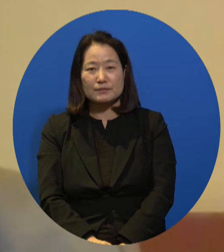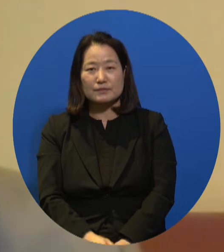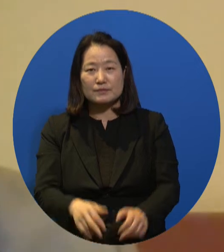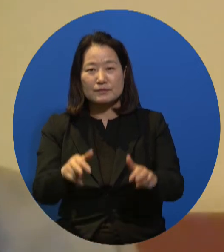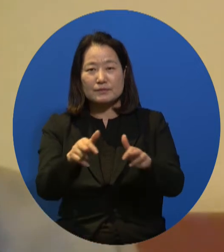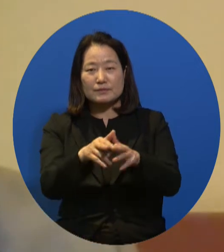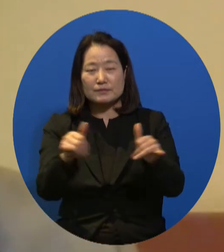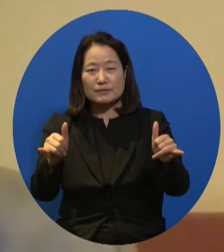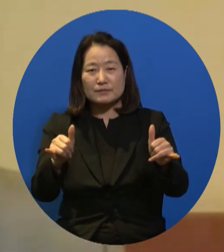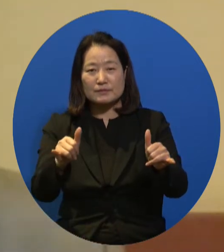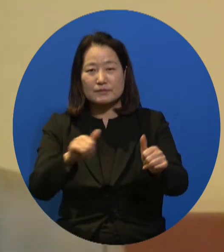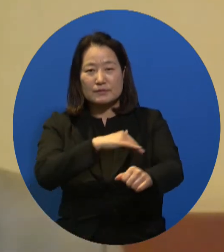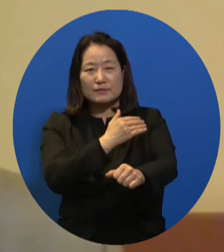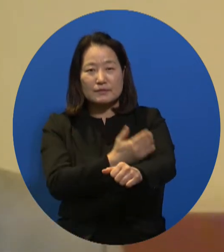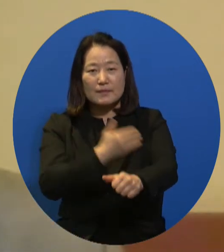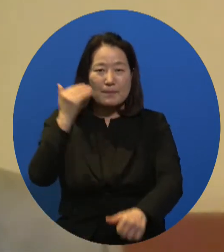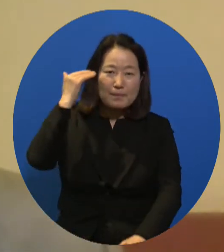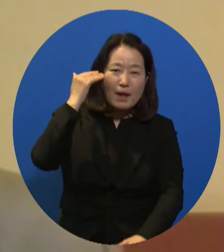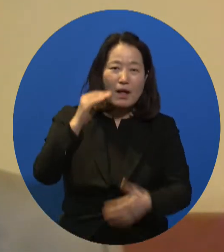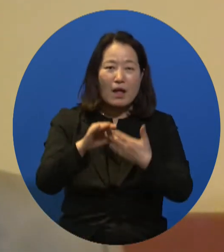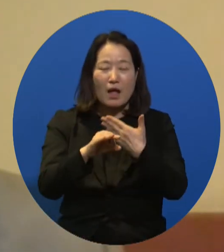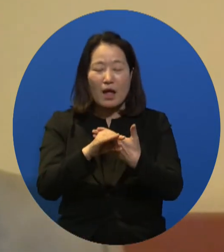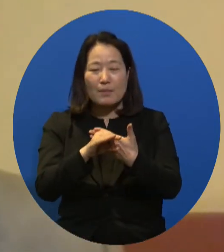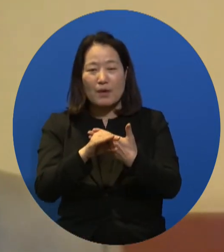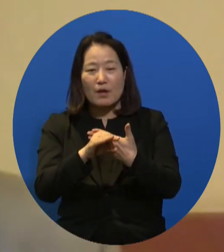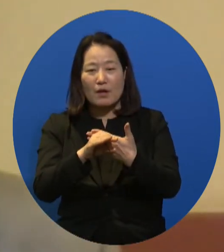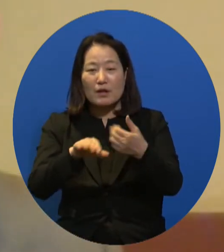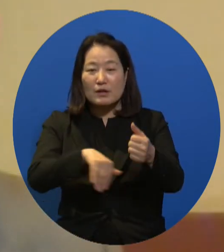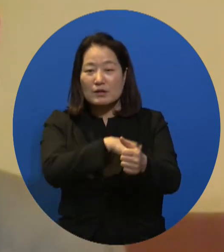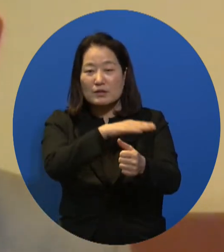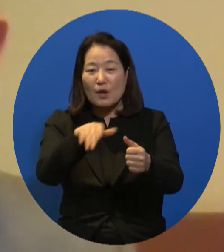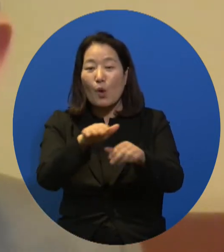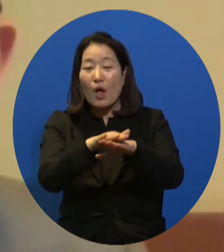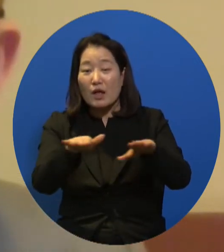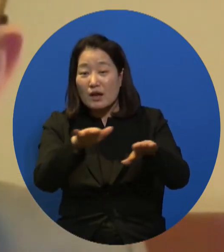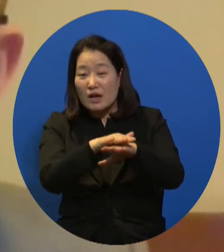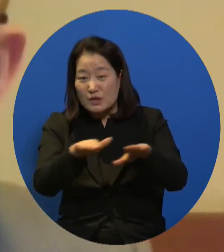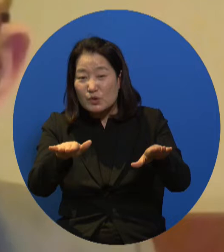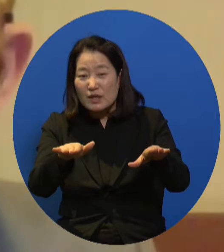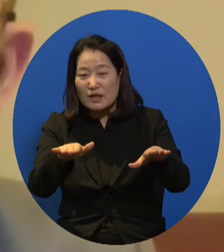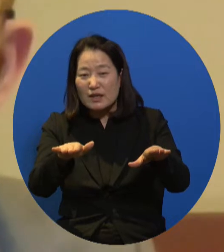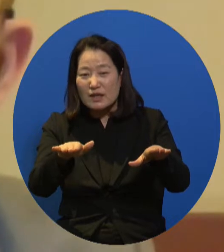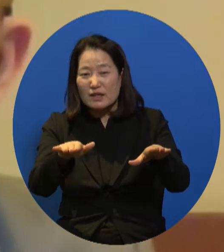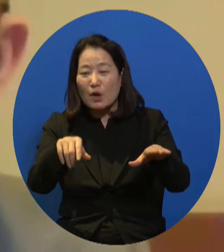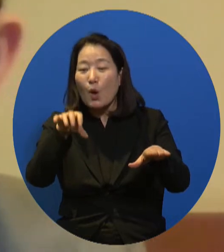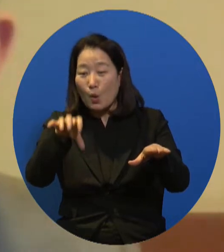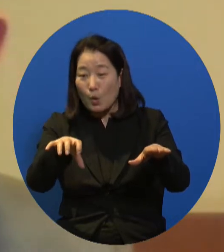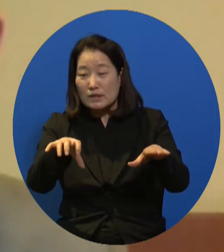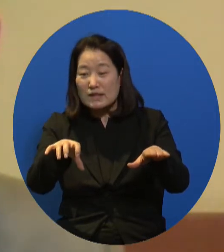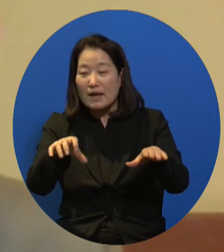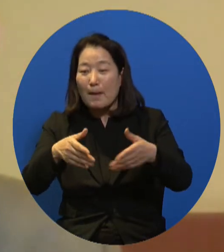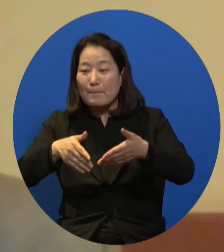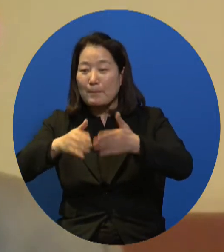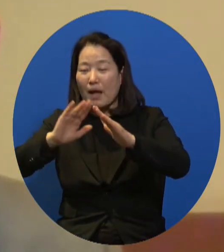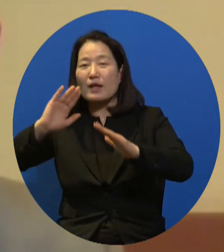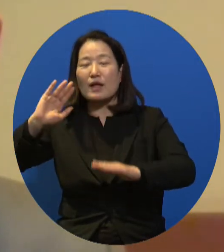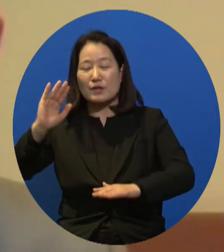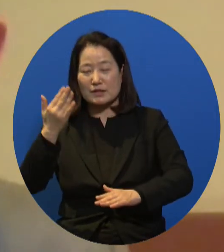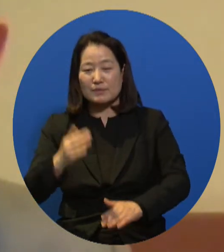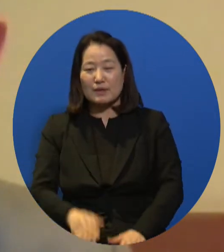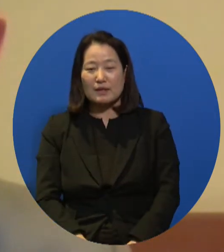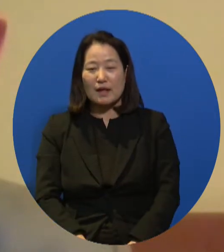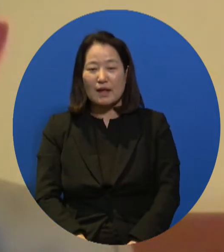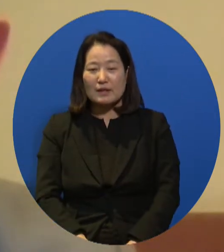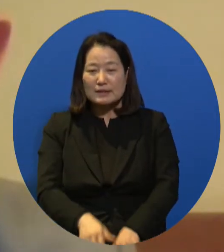by its nature is designed to place a piercing spotlight on systemic problems that affect